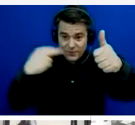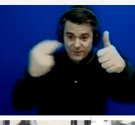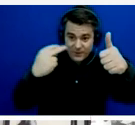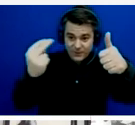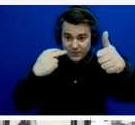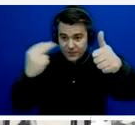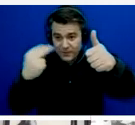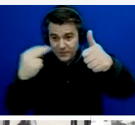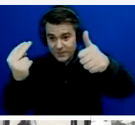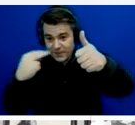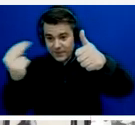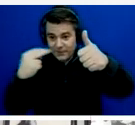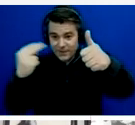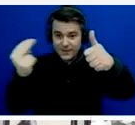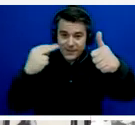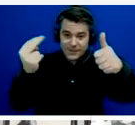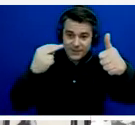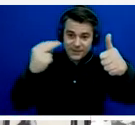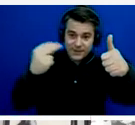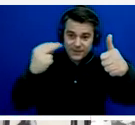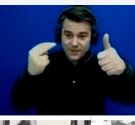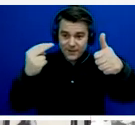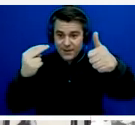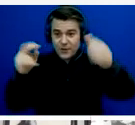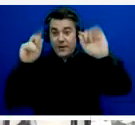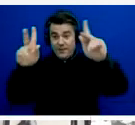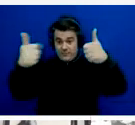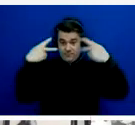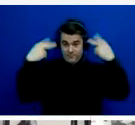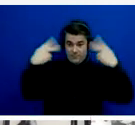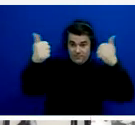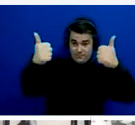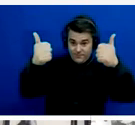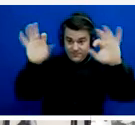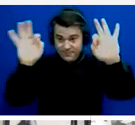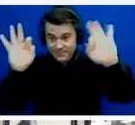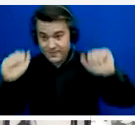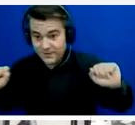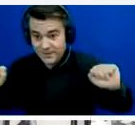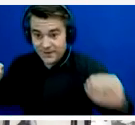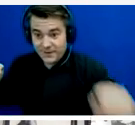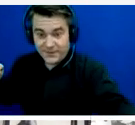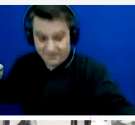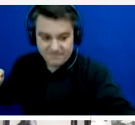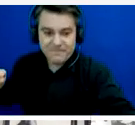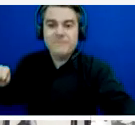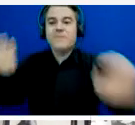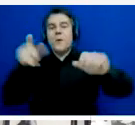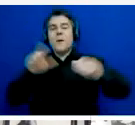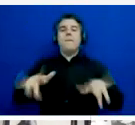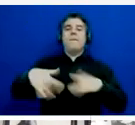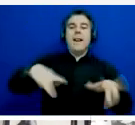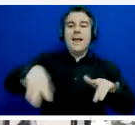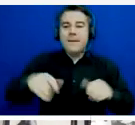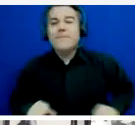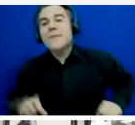I'm trying to figure out something. Okay, I'm gonna give her just a minute. Okay. Good. Okay. All right, here we go. I'm going to push play, and this is